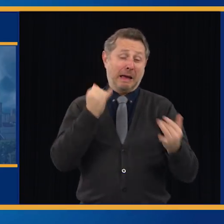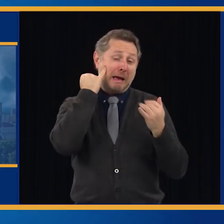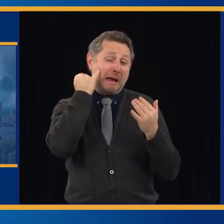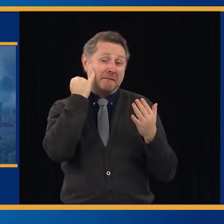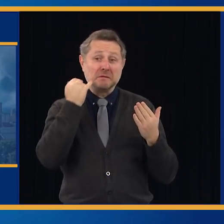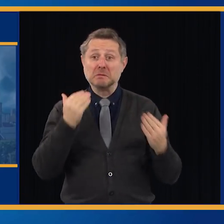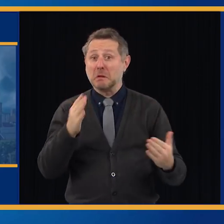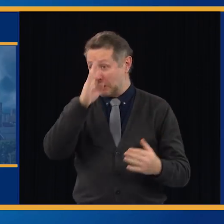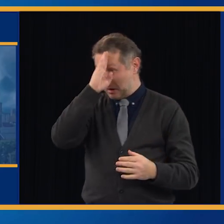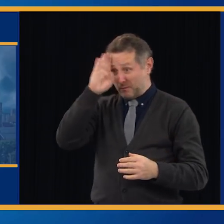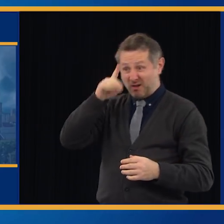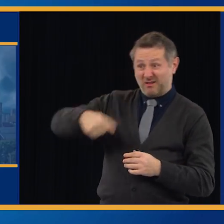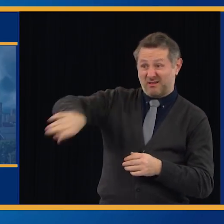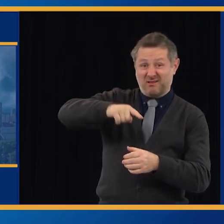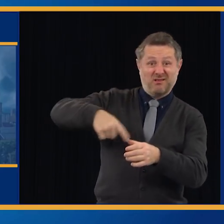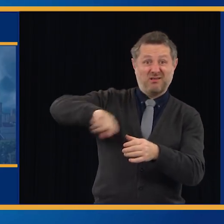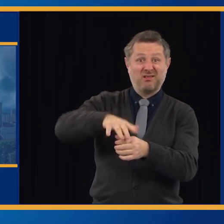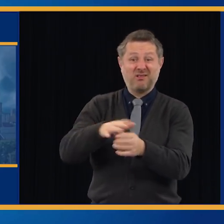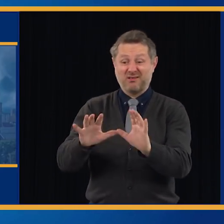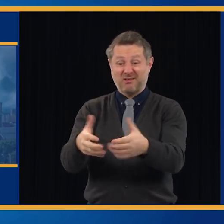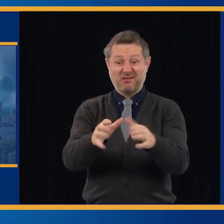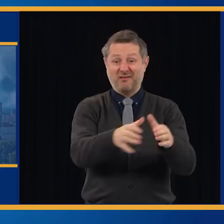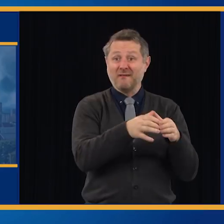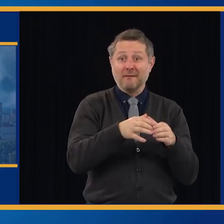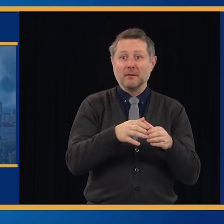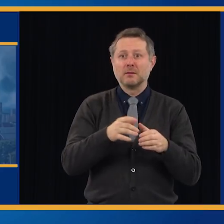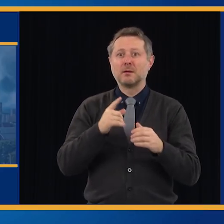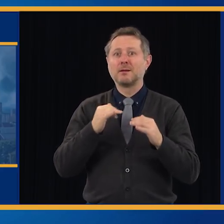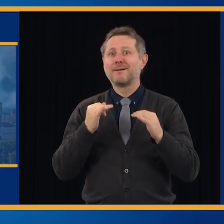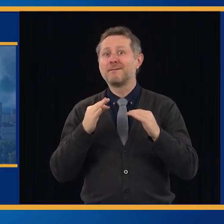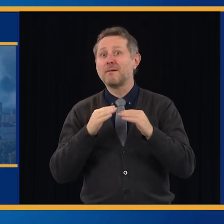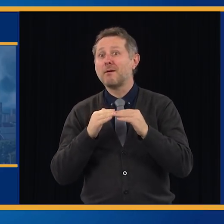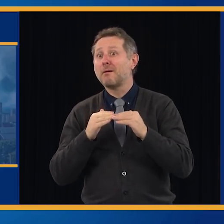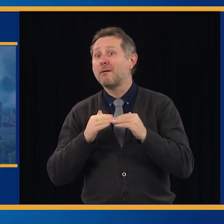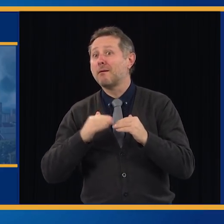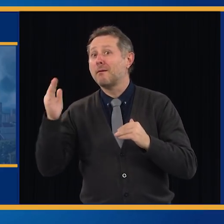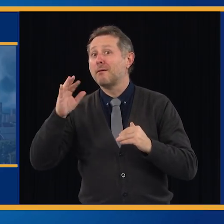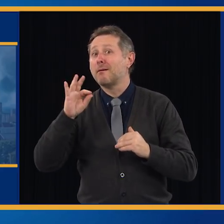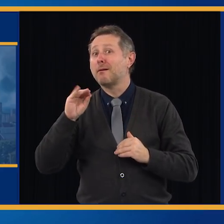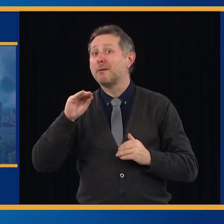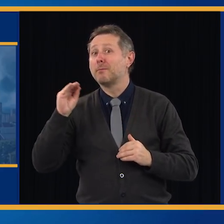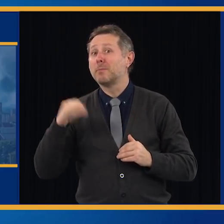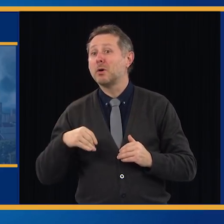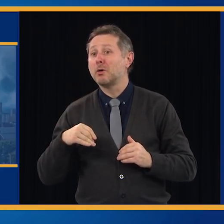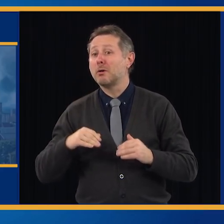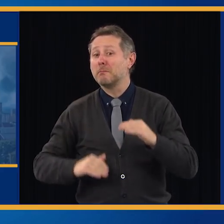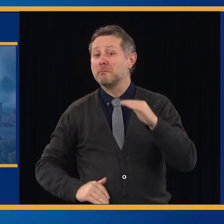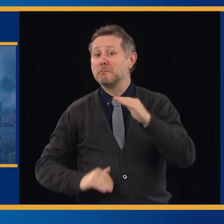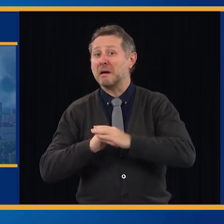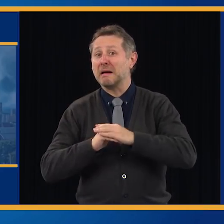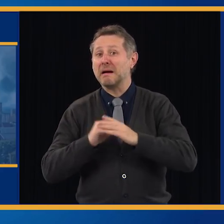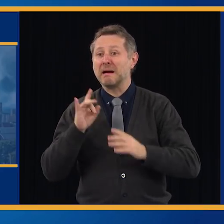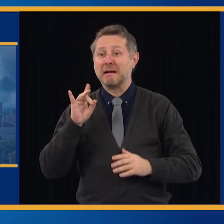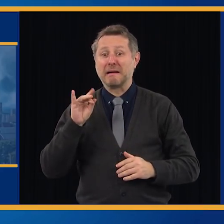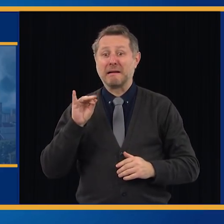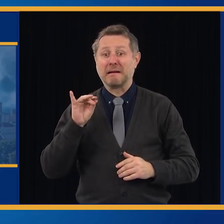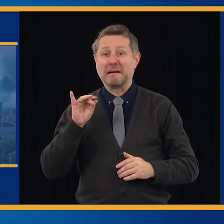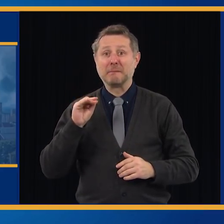area exceeds 70% capacity, which means you're